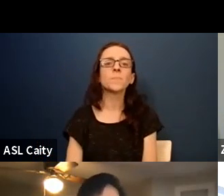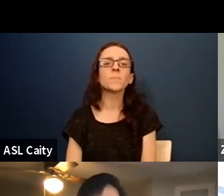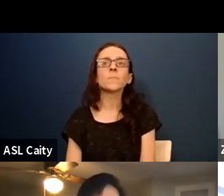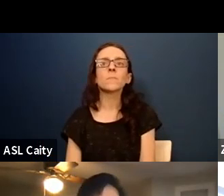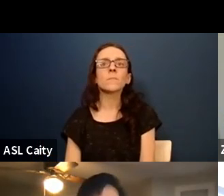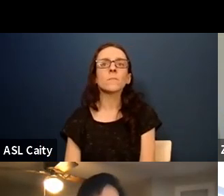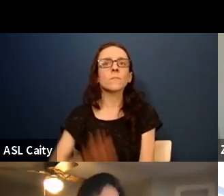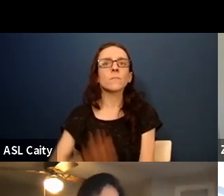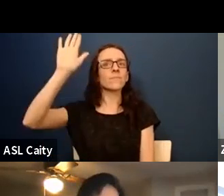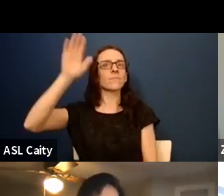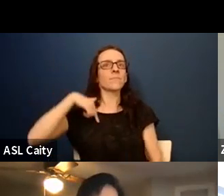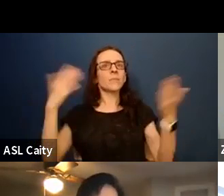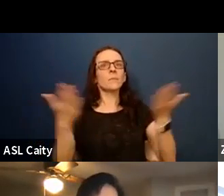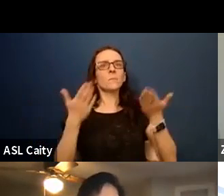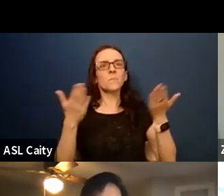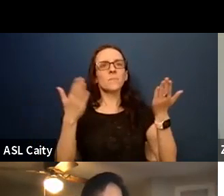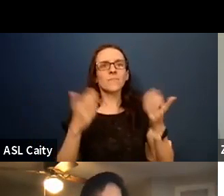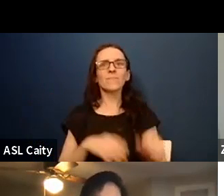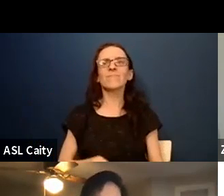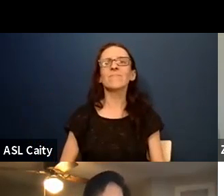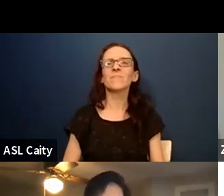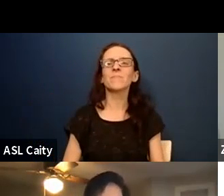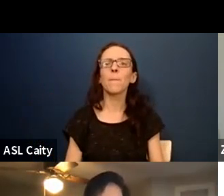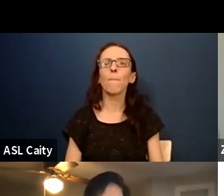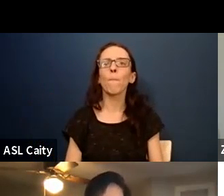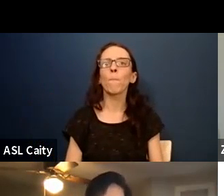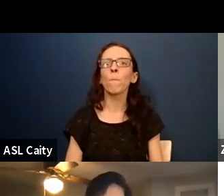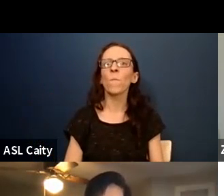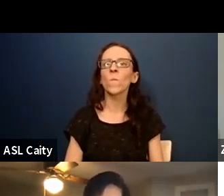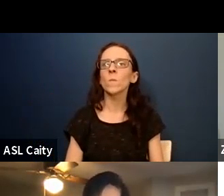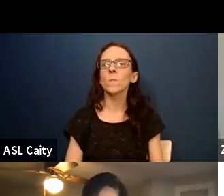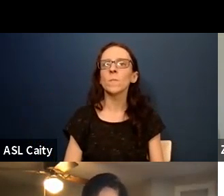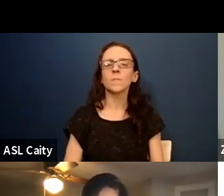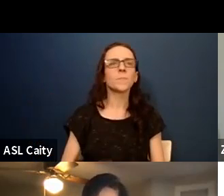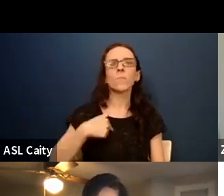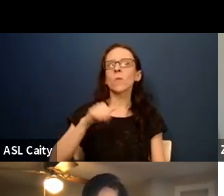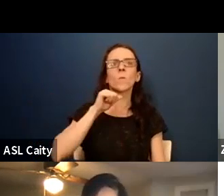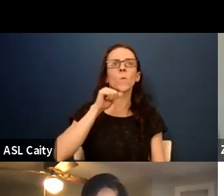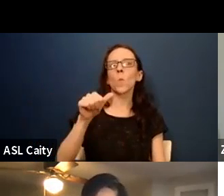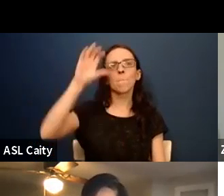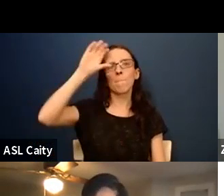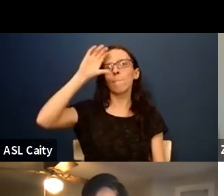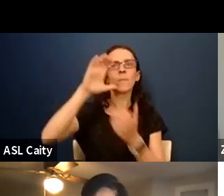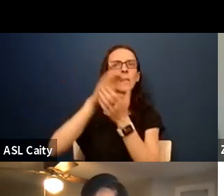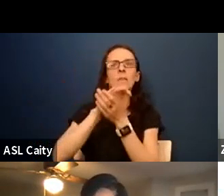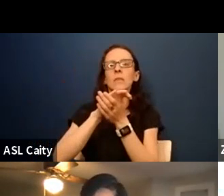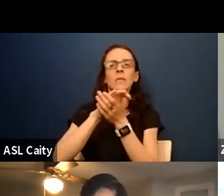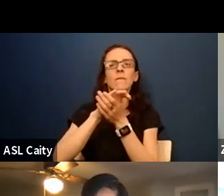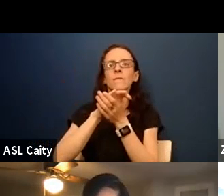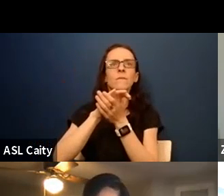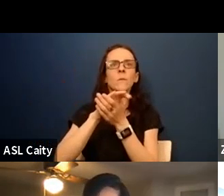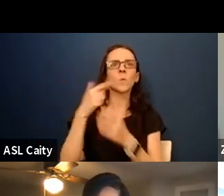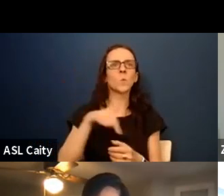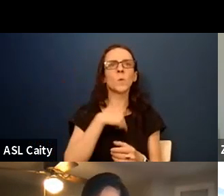Well, hi. Hi. I don't believe that we